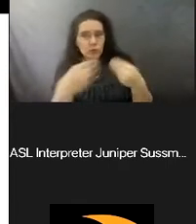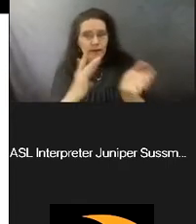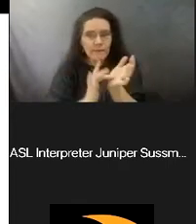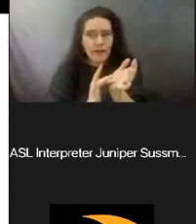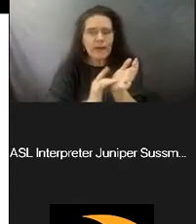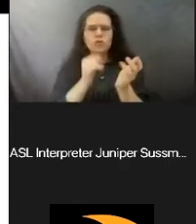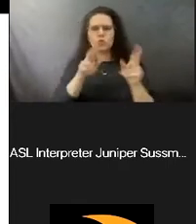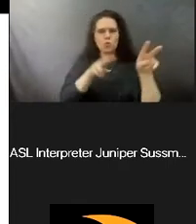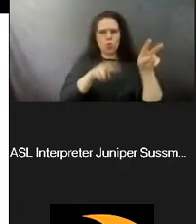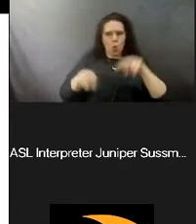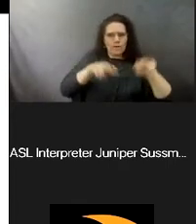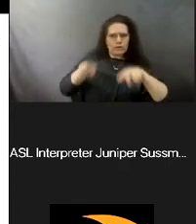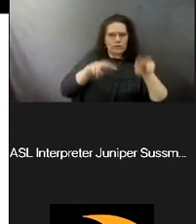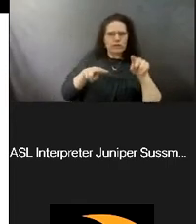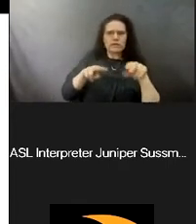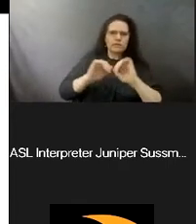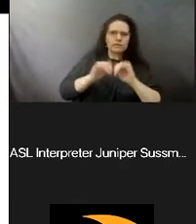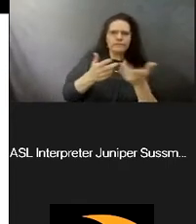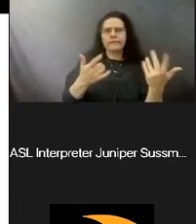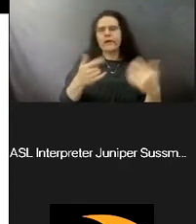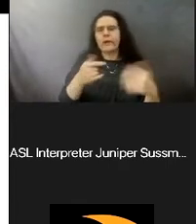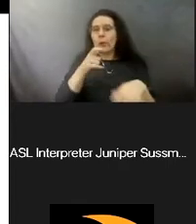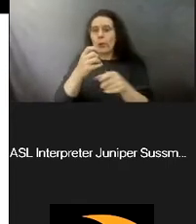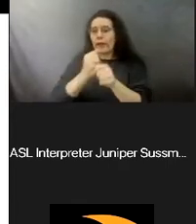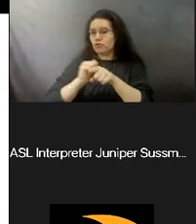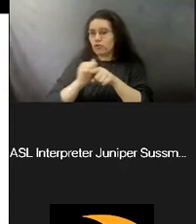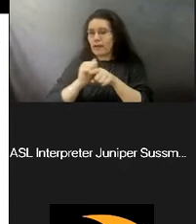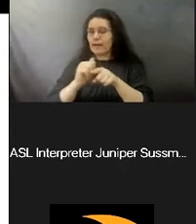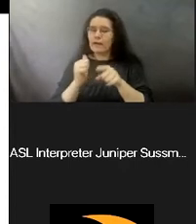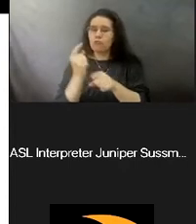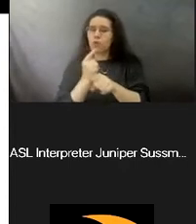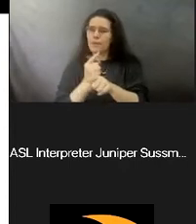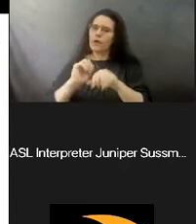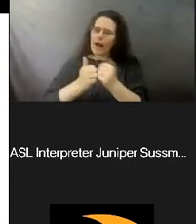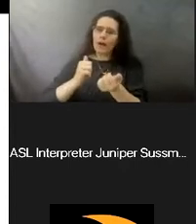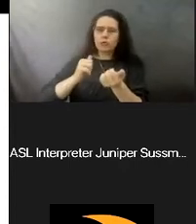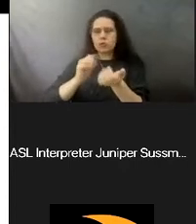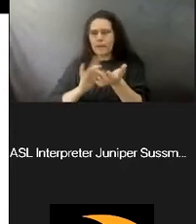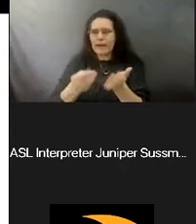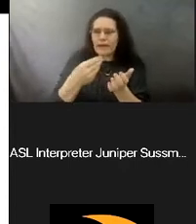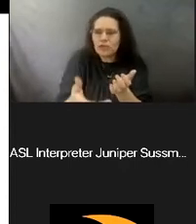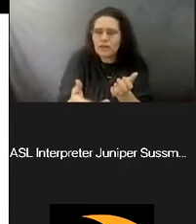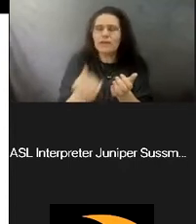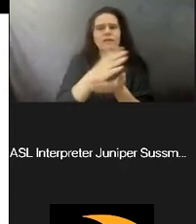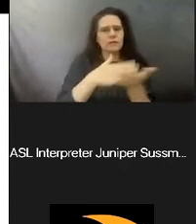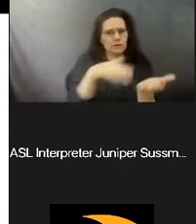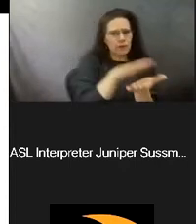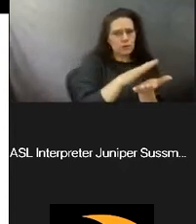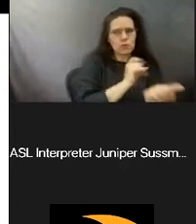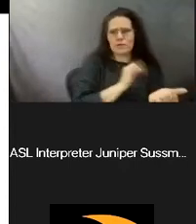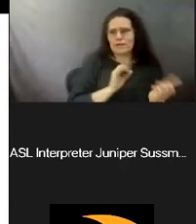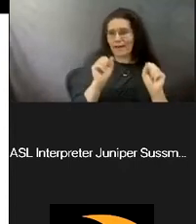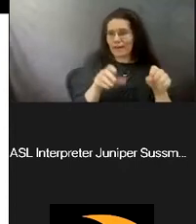that medication, what training or certification, what type of school personnel is allowed to perform that